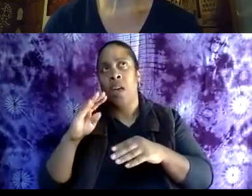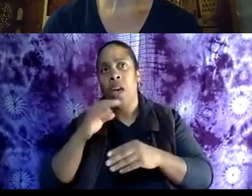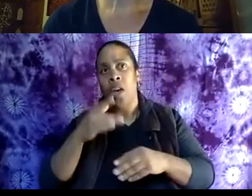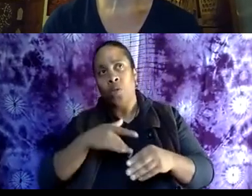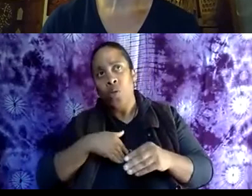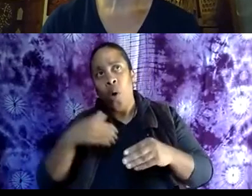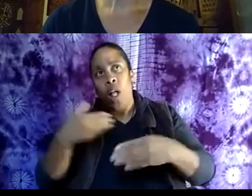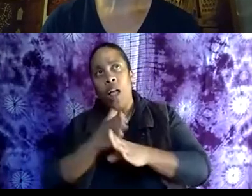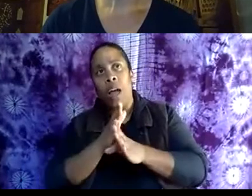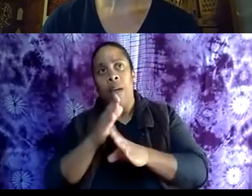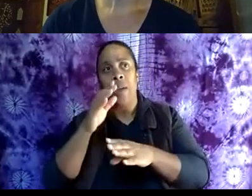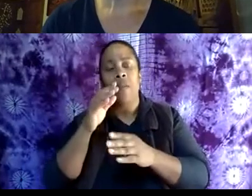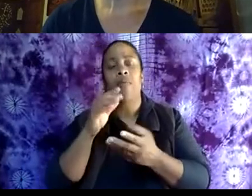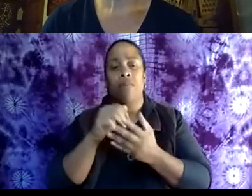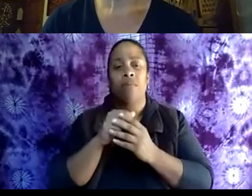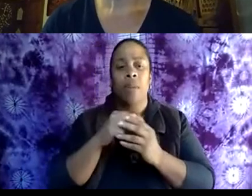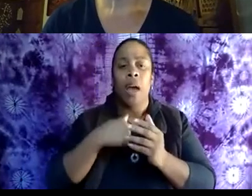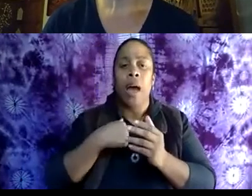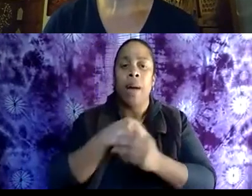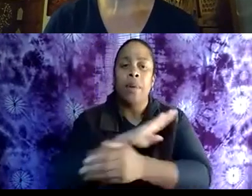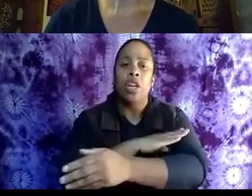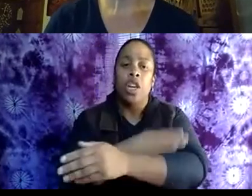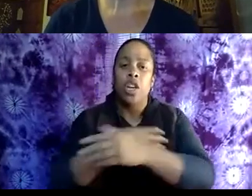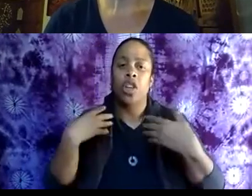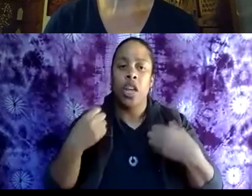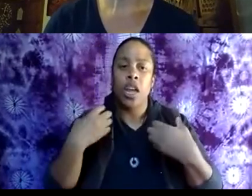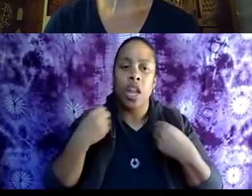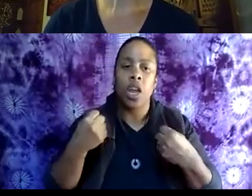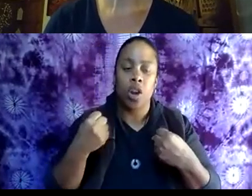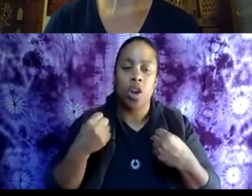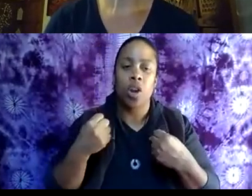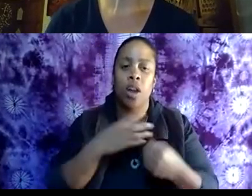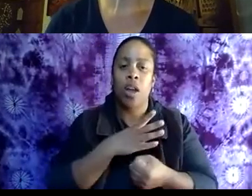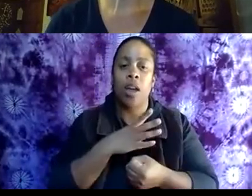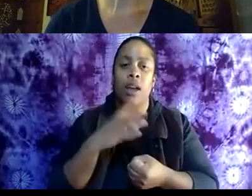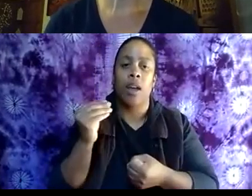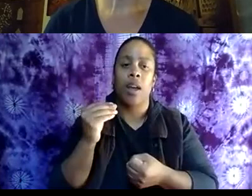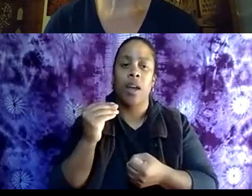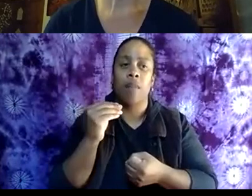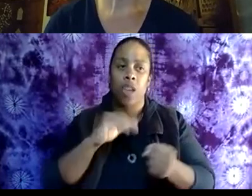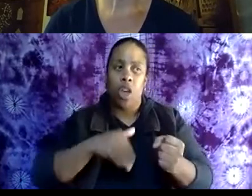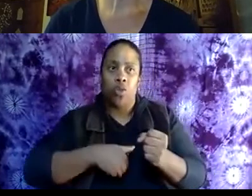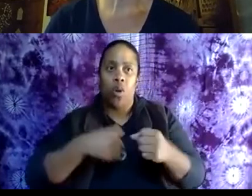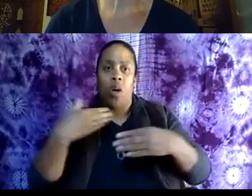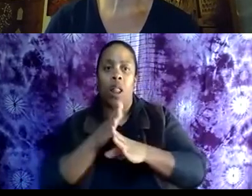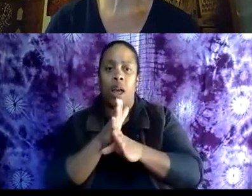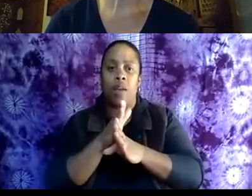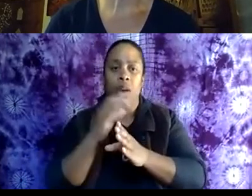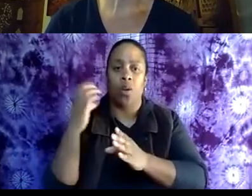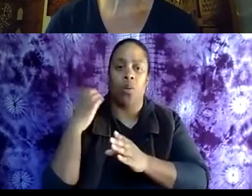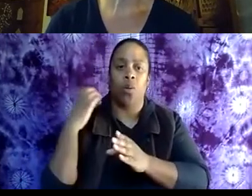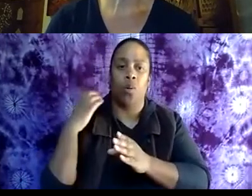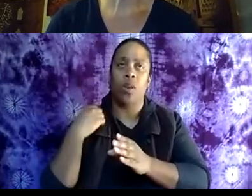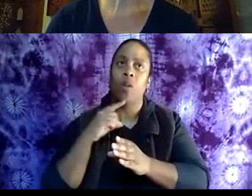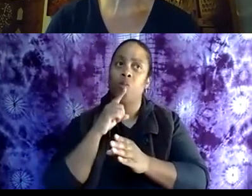Karen Coccia. I'm an energy healer, a quantum energy healer, and a soul alignment coach. And I just really